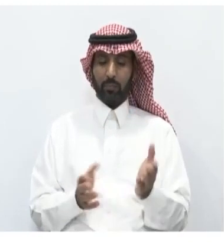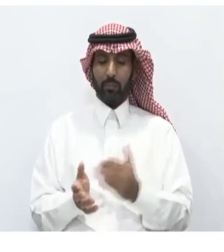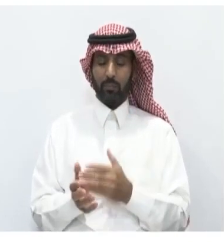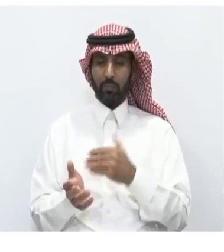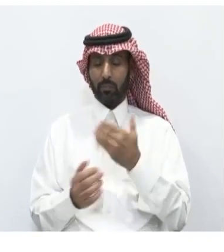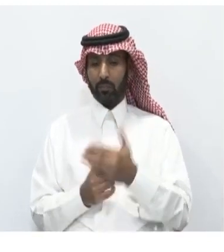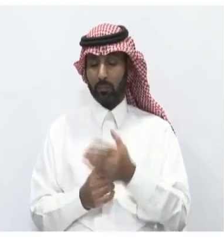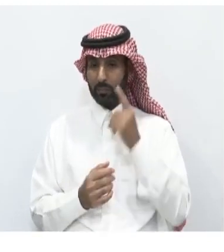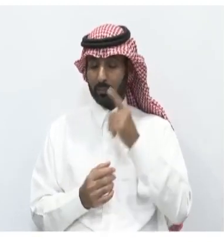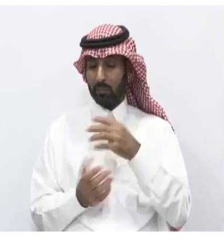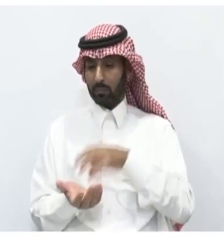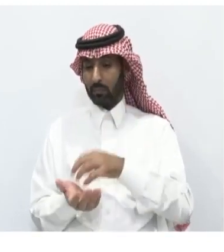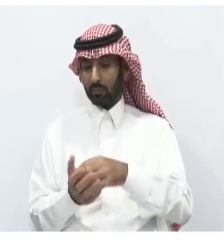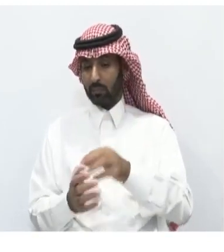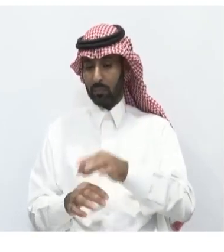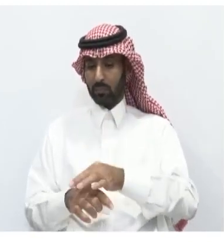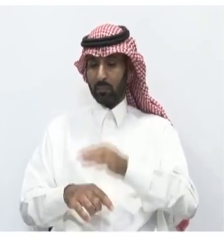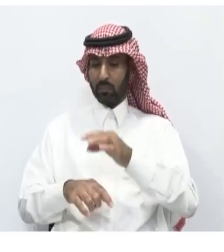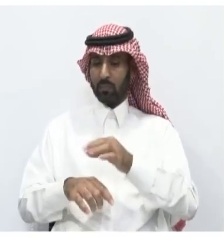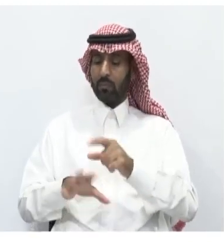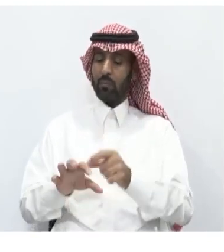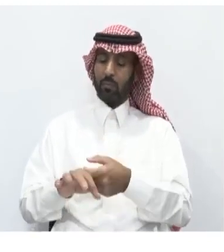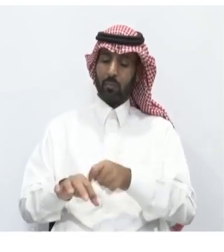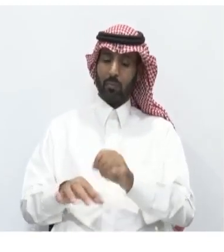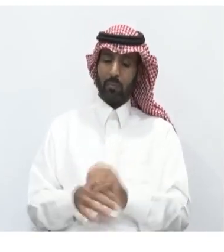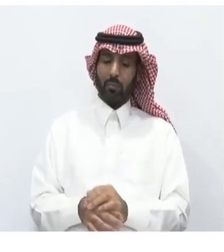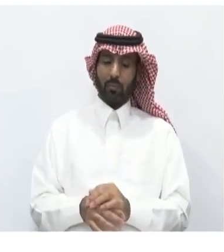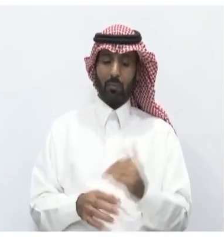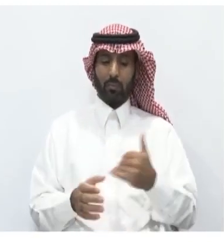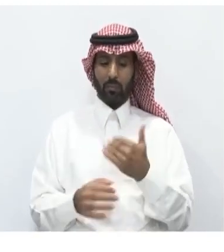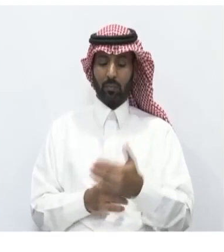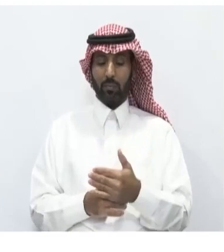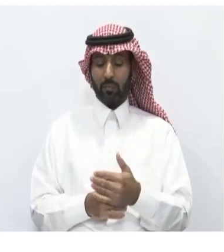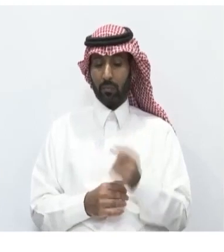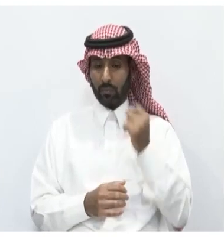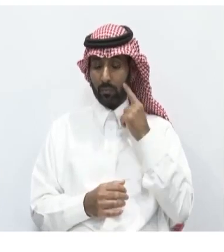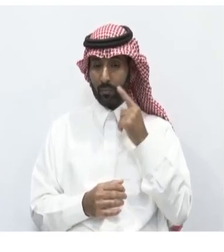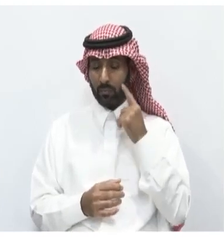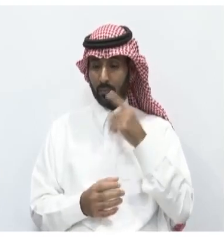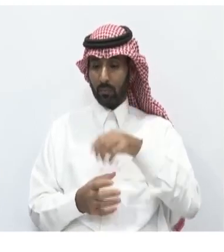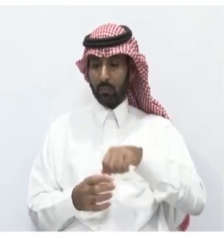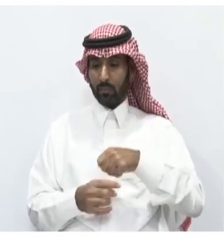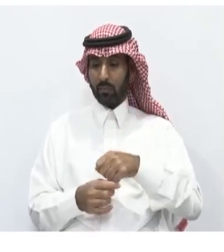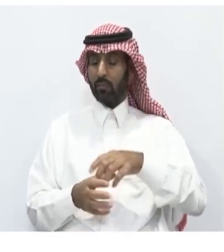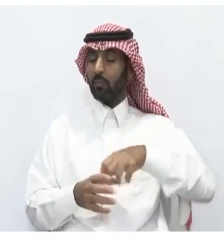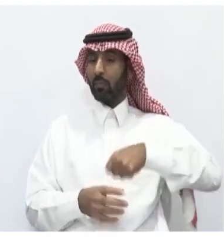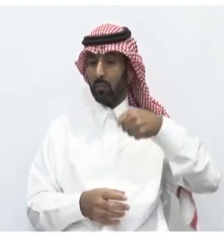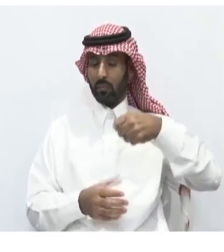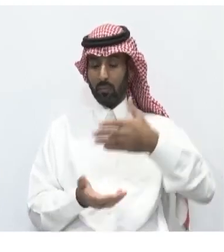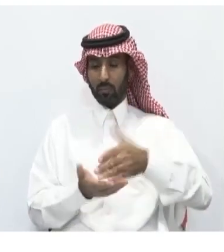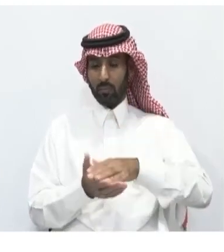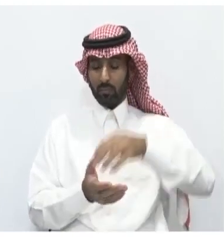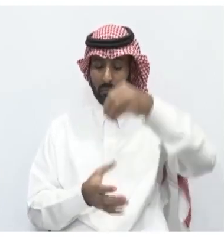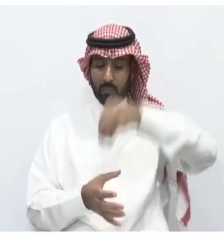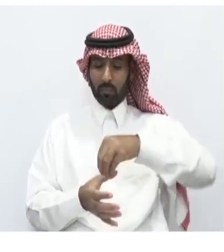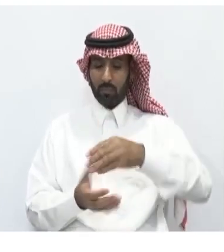for everything from removing ticks to taking out splinters. It's also a very good idea to throw a couple of trash bags in your backpack